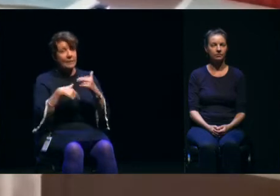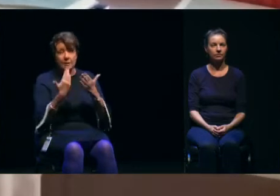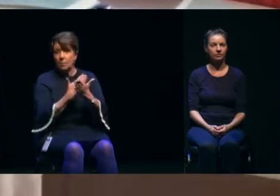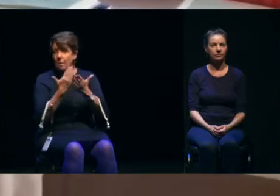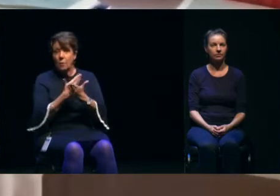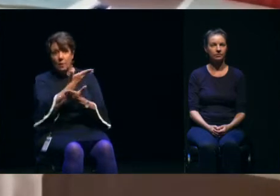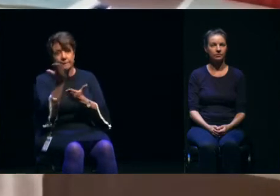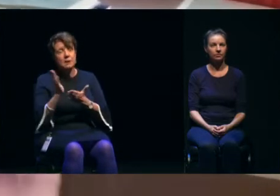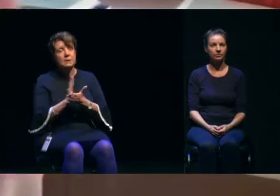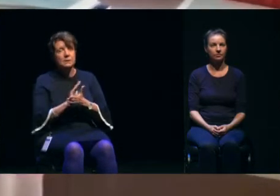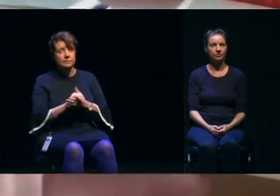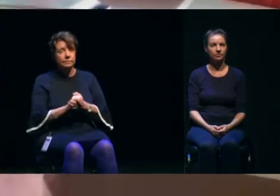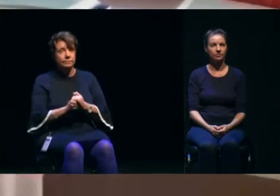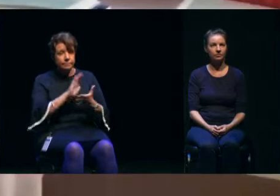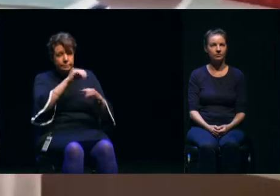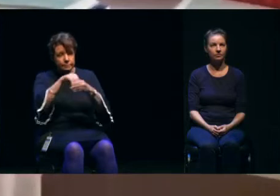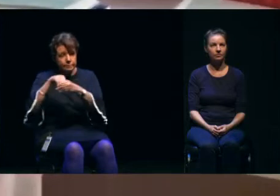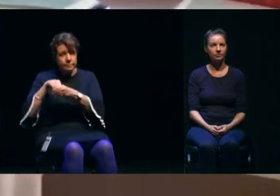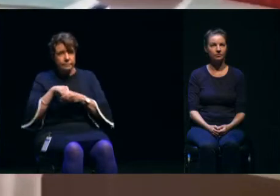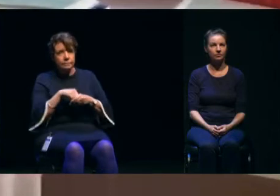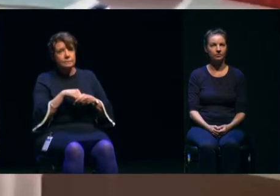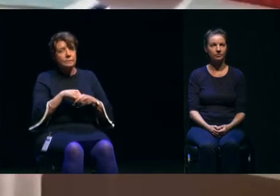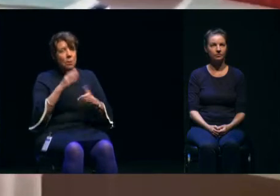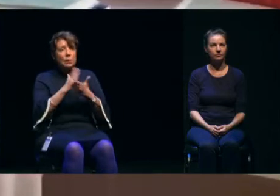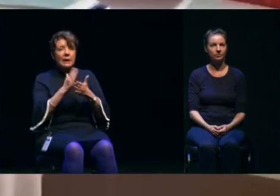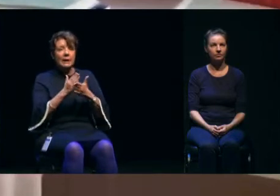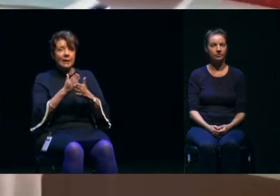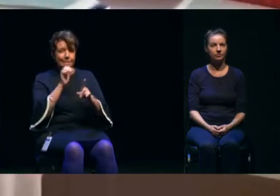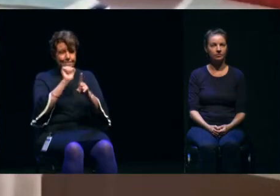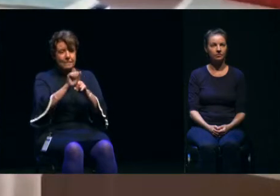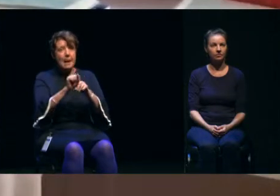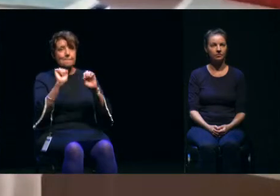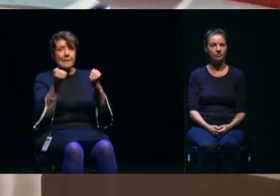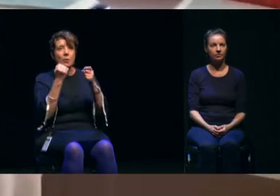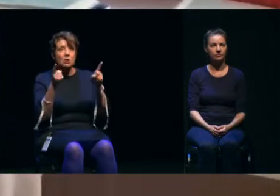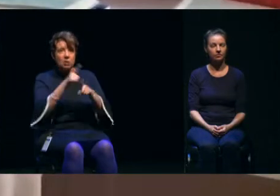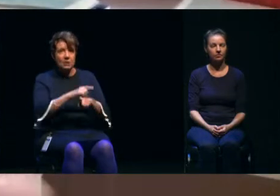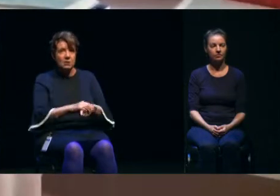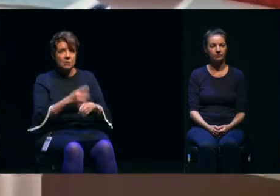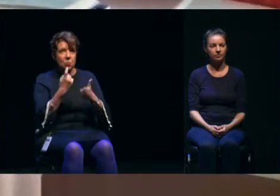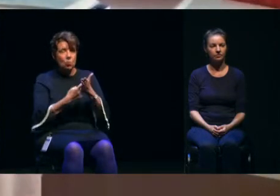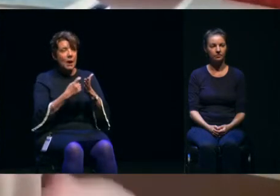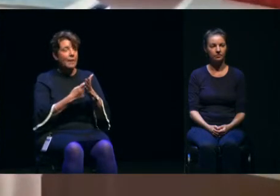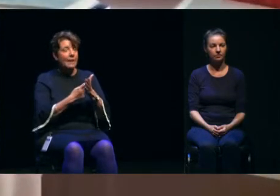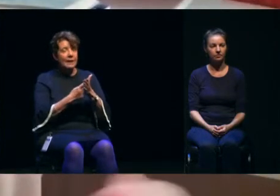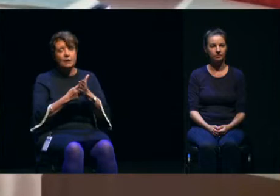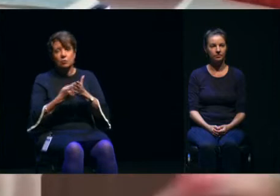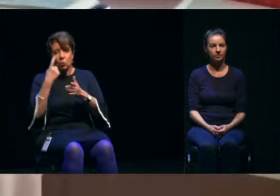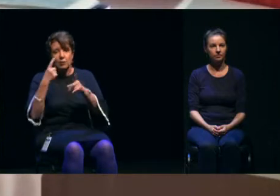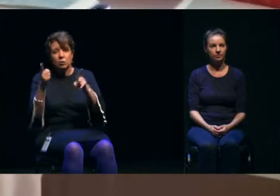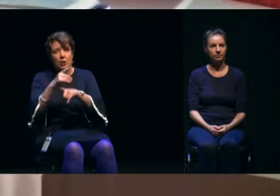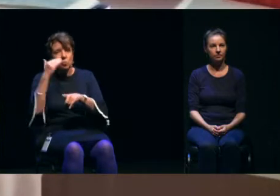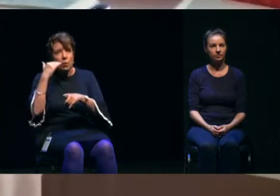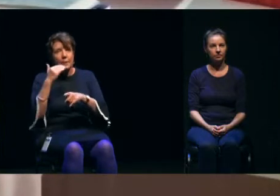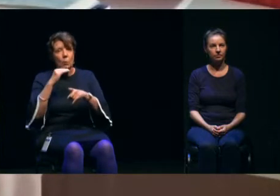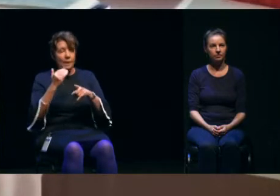there, the nature of power changes instead of having the nature of women change when they